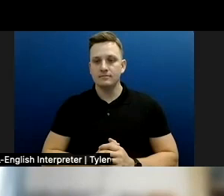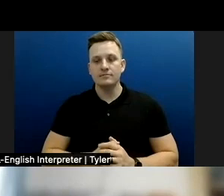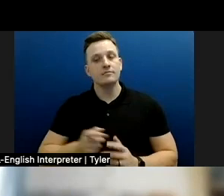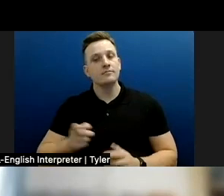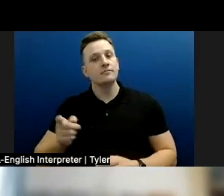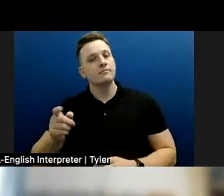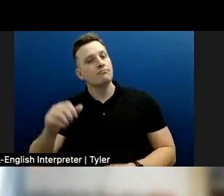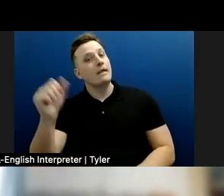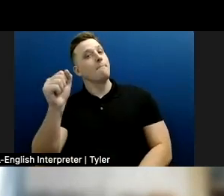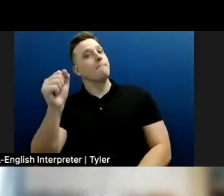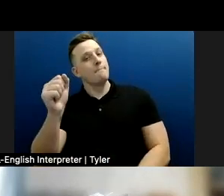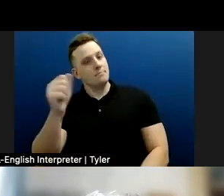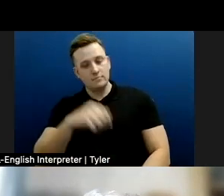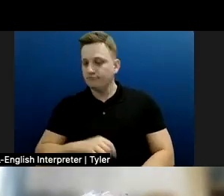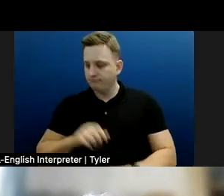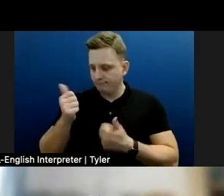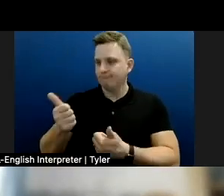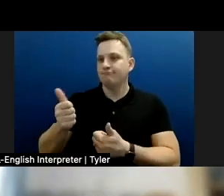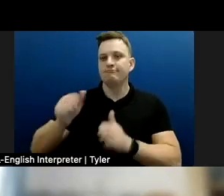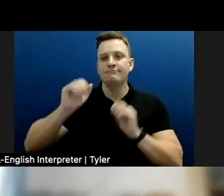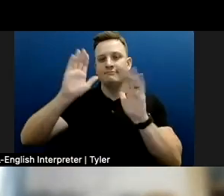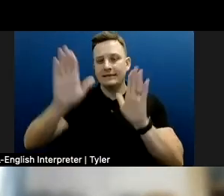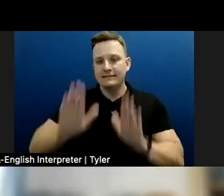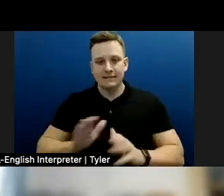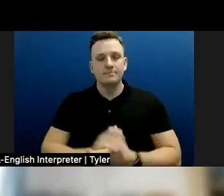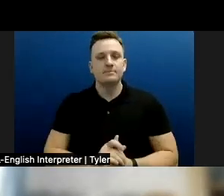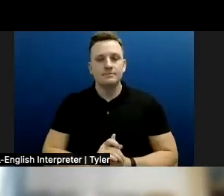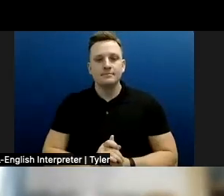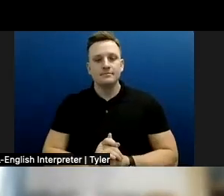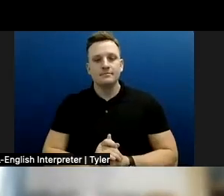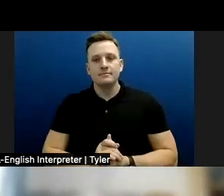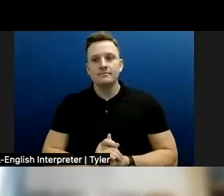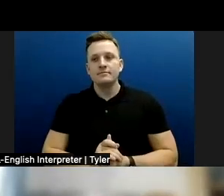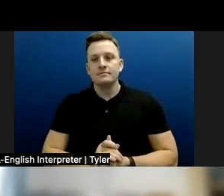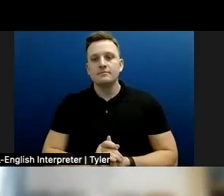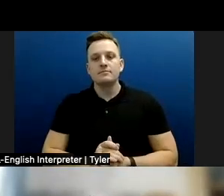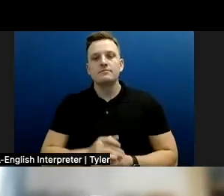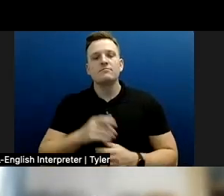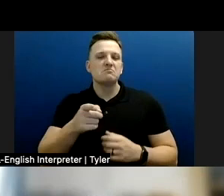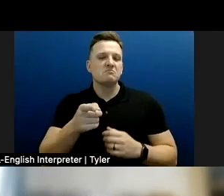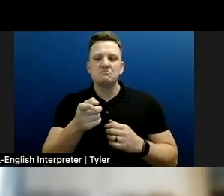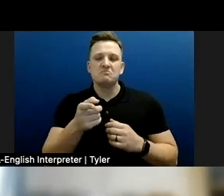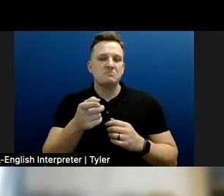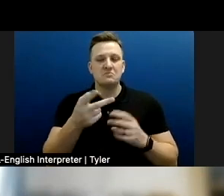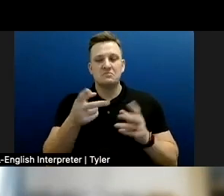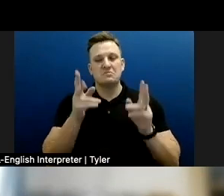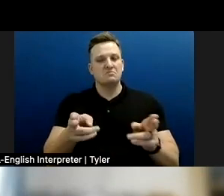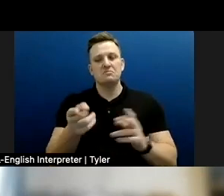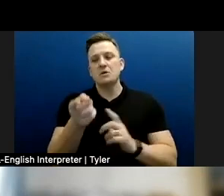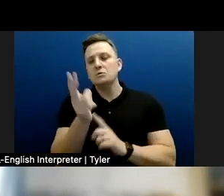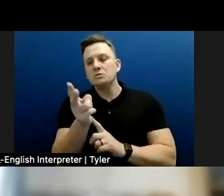Yes. Yep, excellent, thank you. So this clip only lasts 2 or 3 minutes.